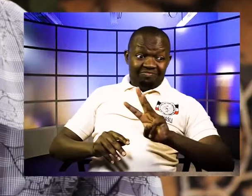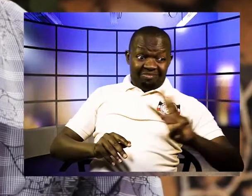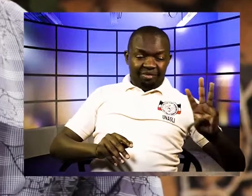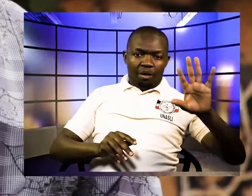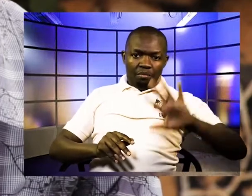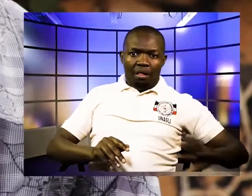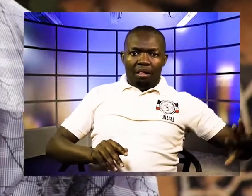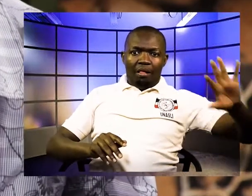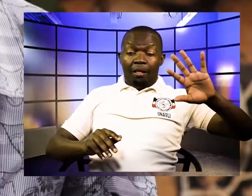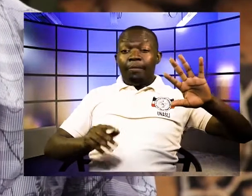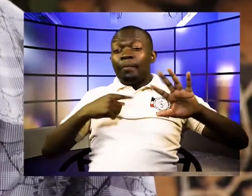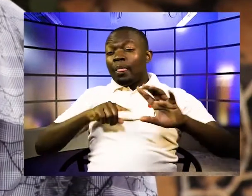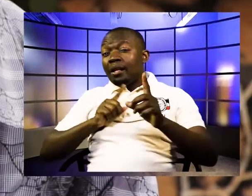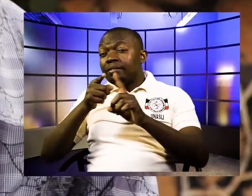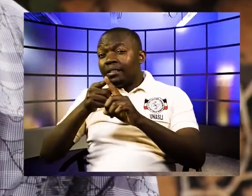persons with disabilities